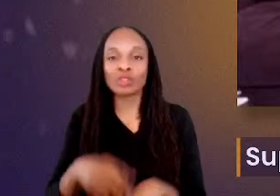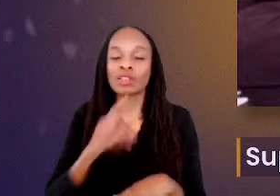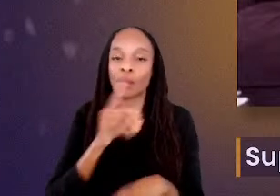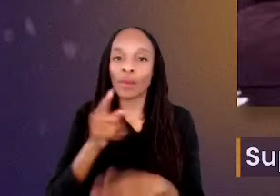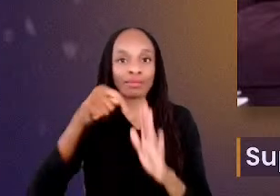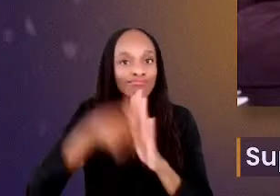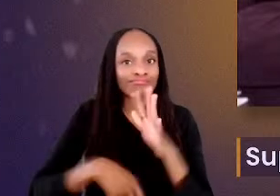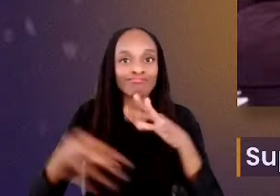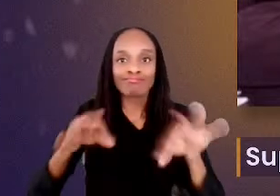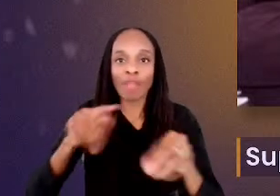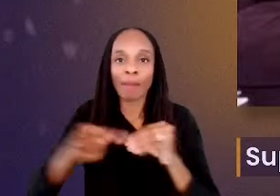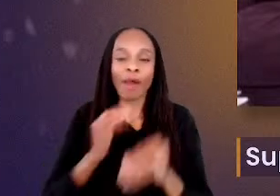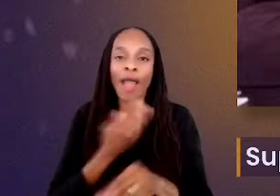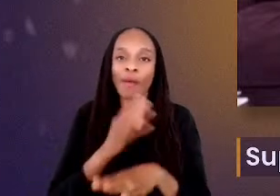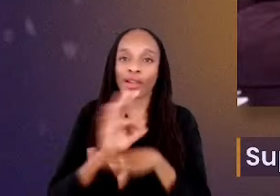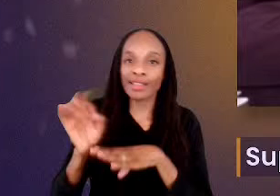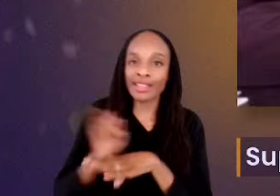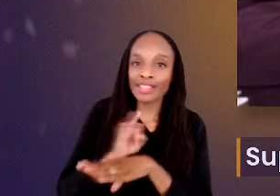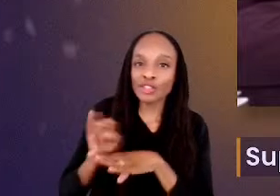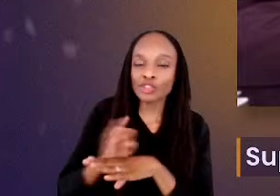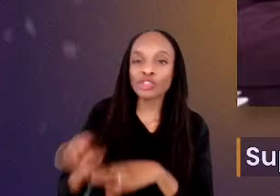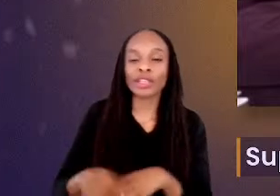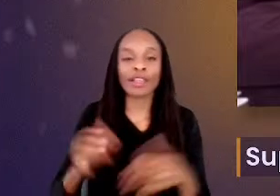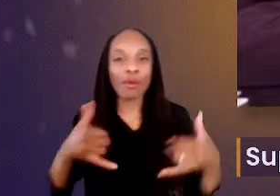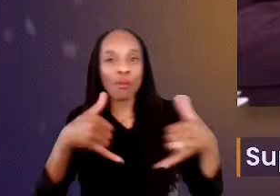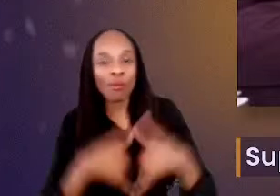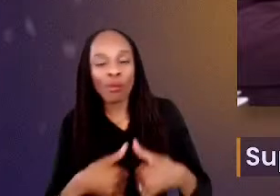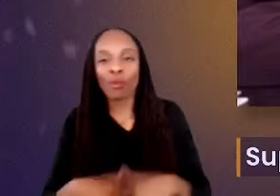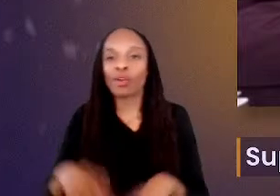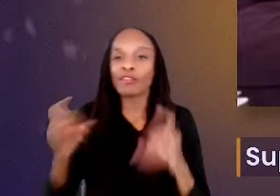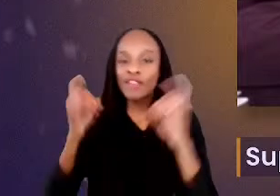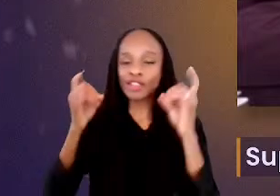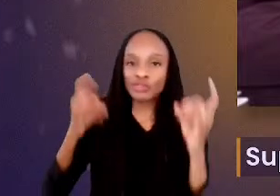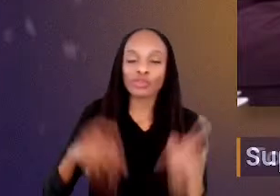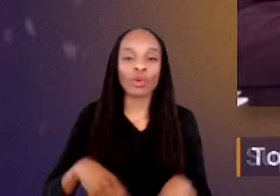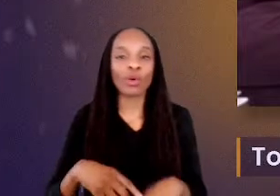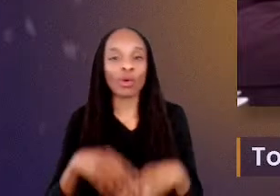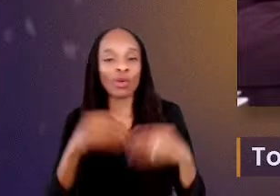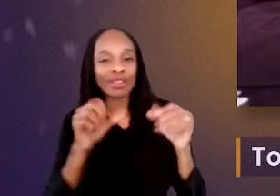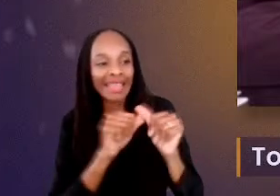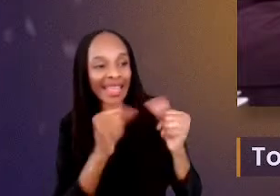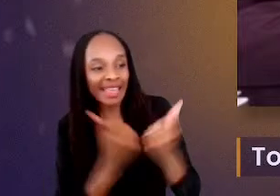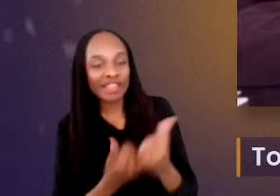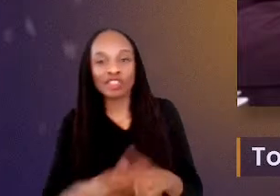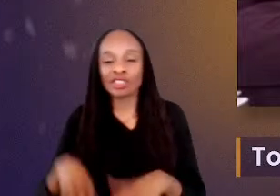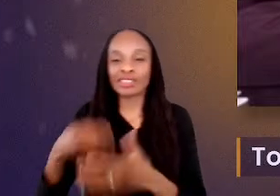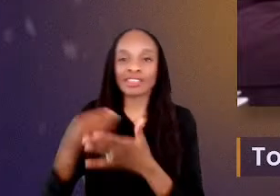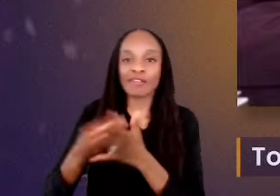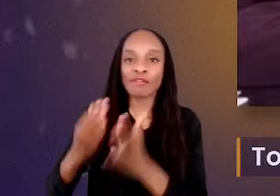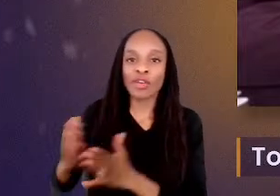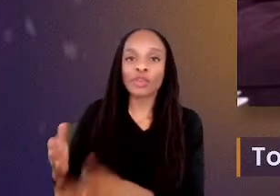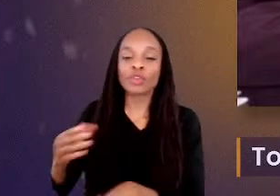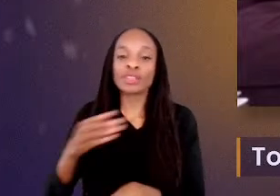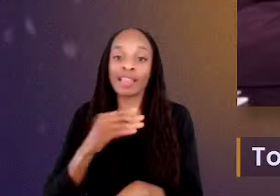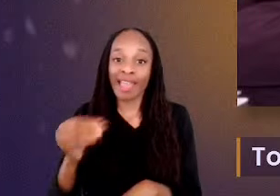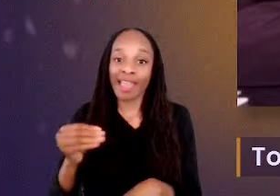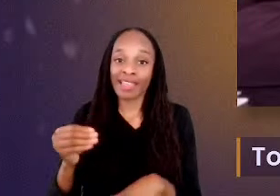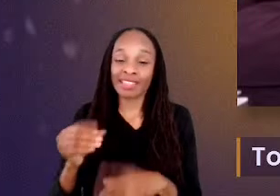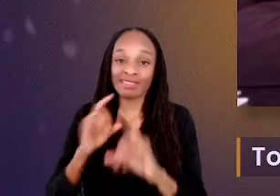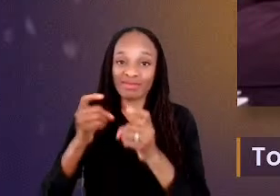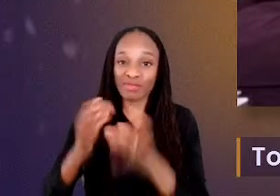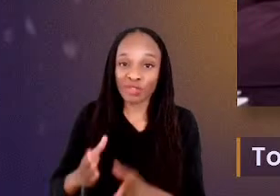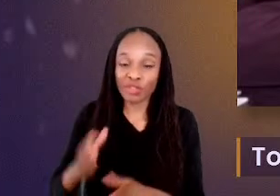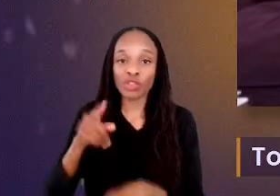industry from awards to festivals, sales agents, and funders. You can listen to Distribution Advocates Presents on Apple,